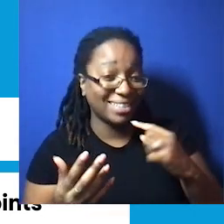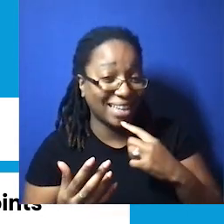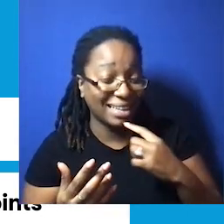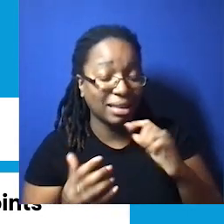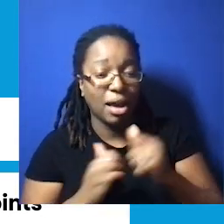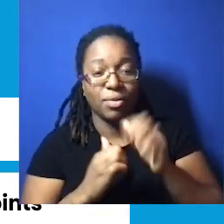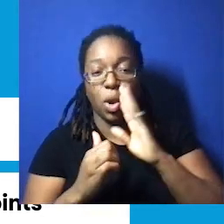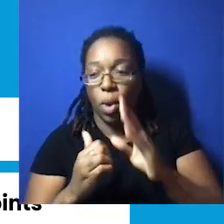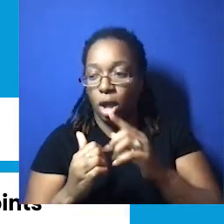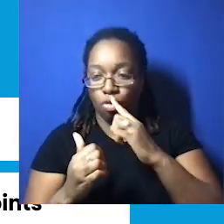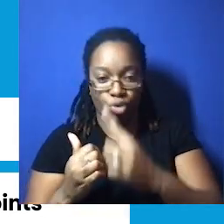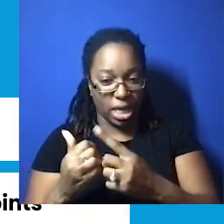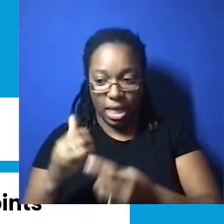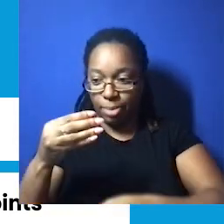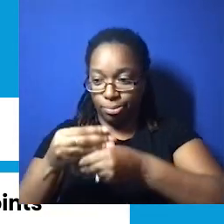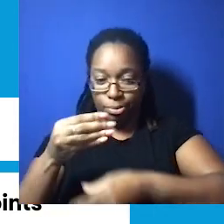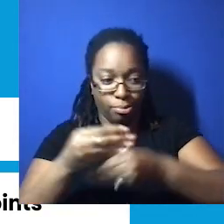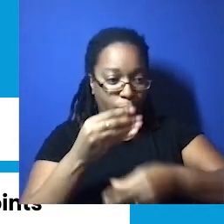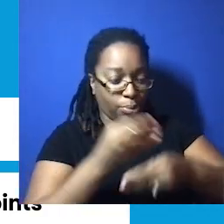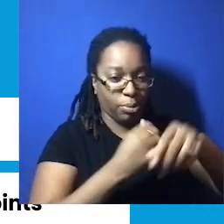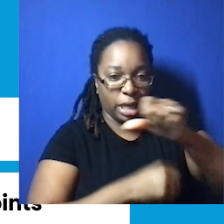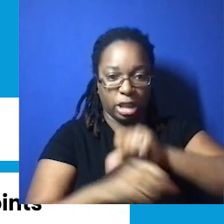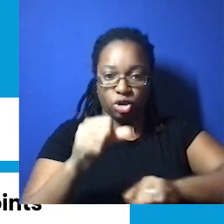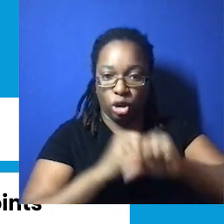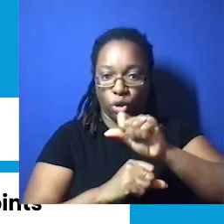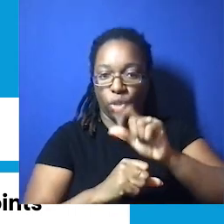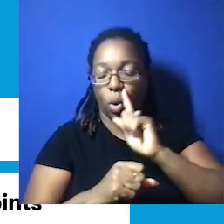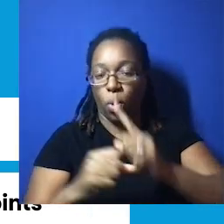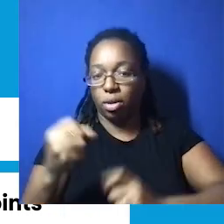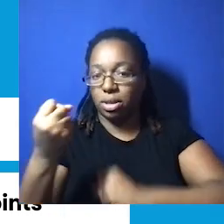each other and expand on what each one of you said?